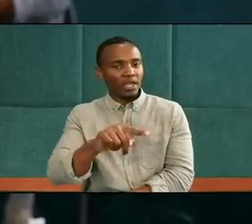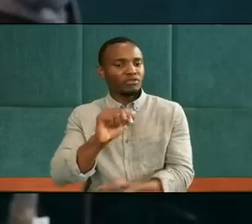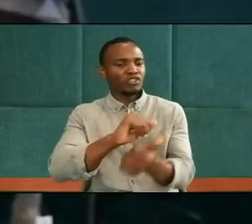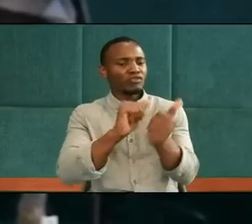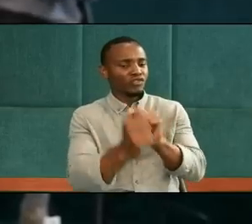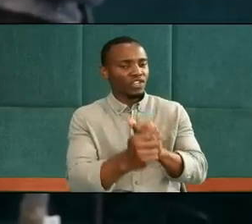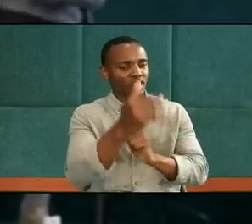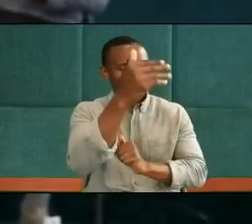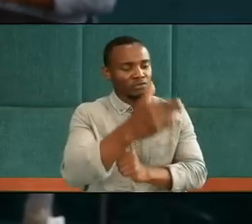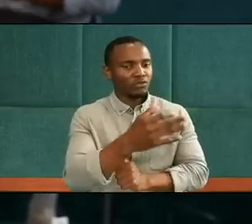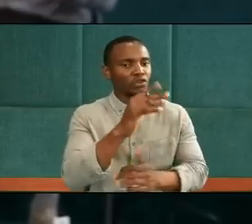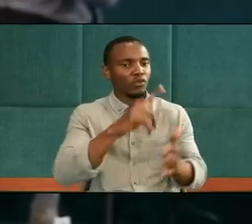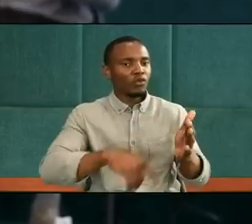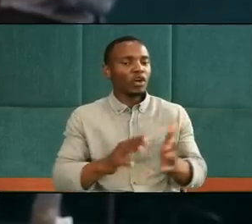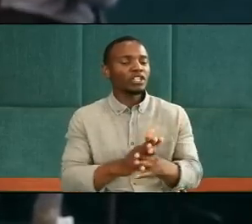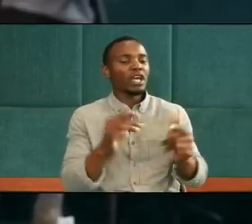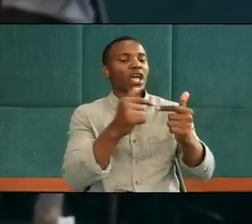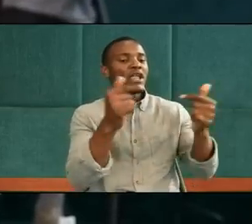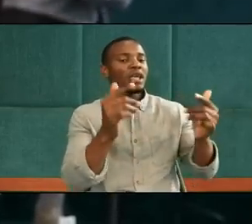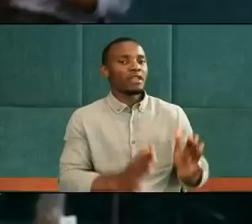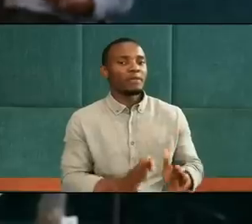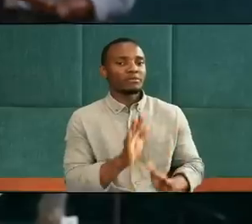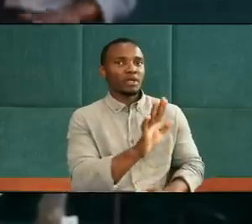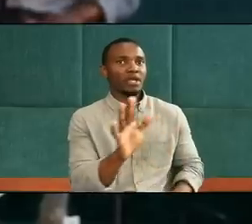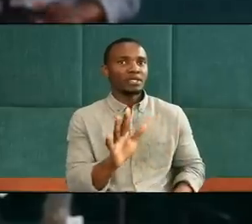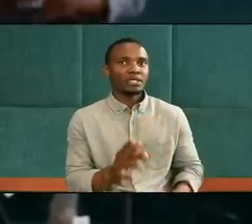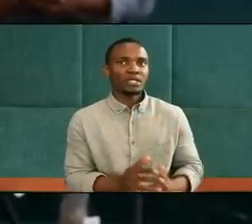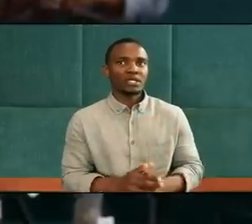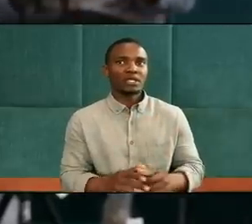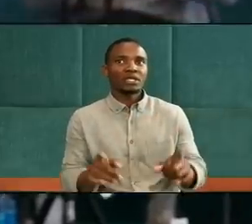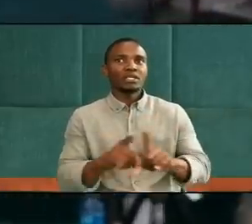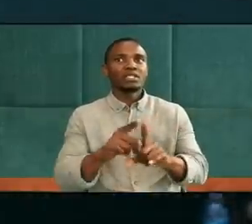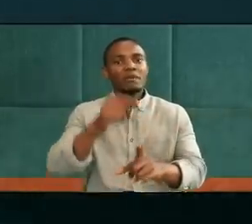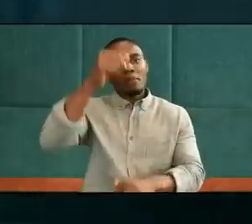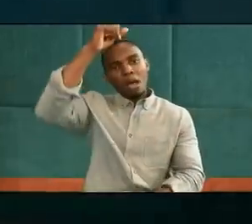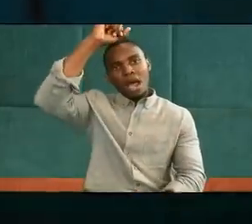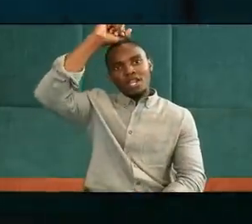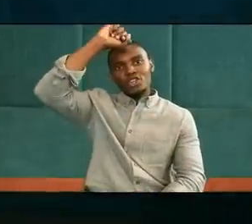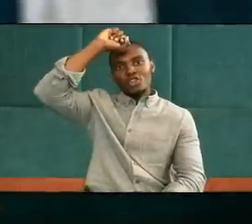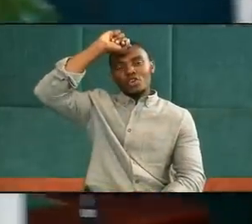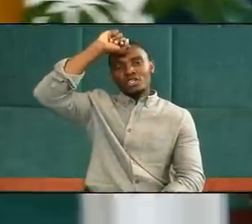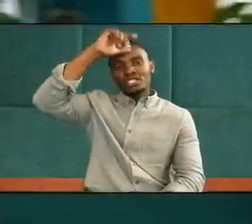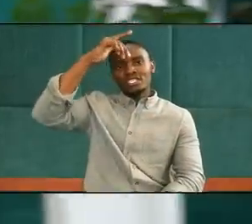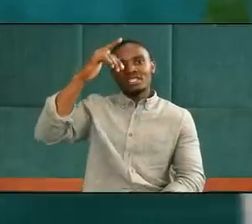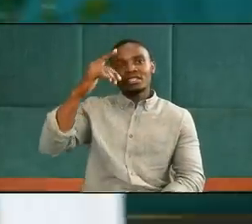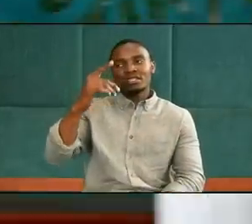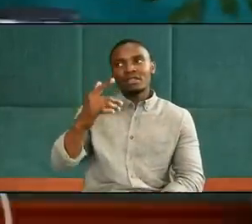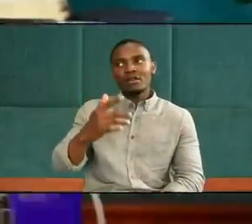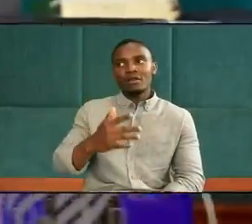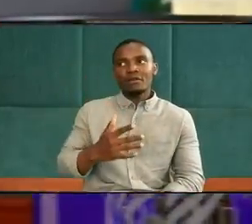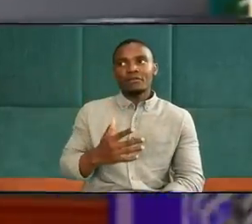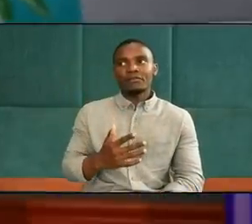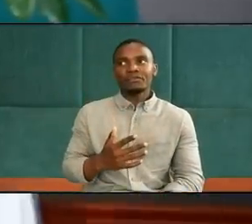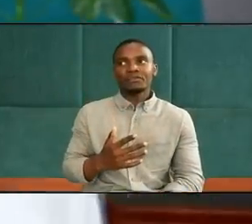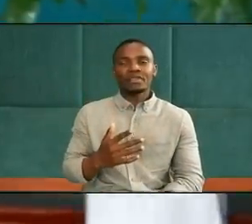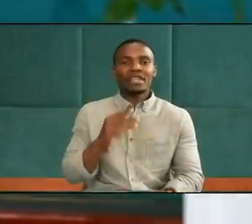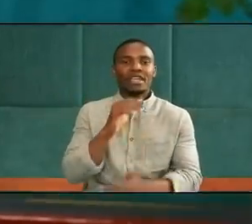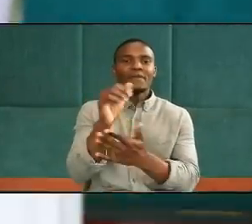in the presence of his enemies. Thou anointeth my head with oil, my cup runneth over.